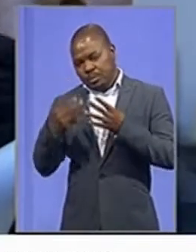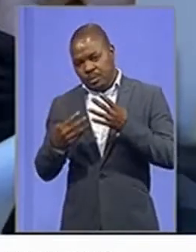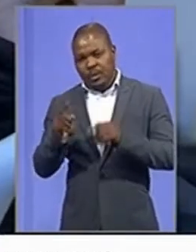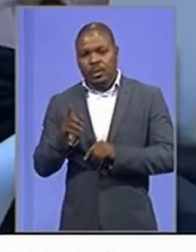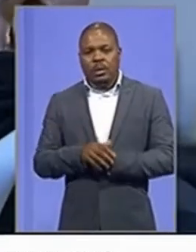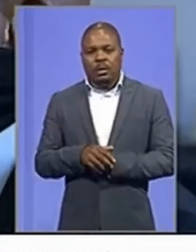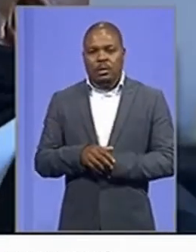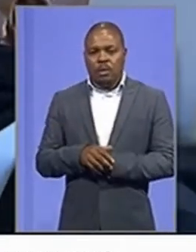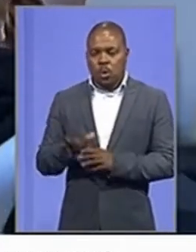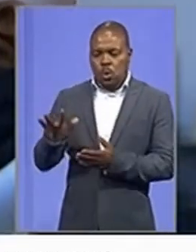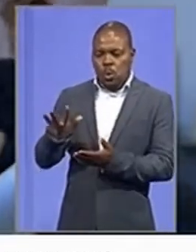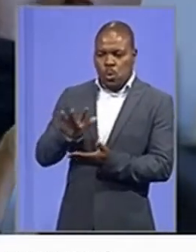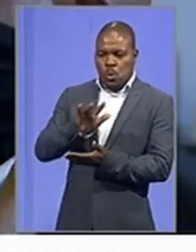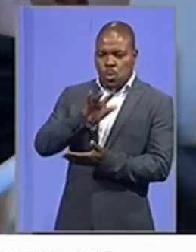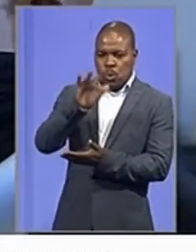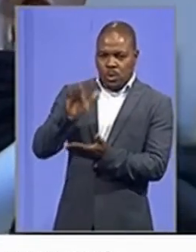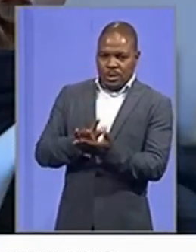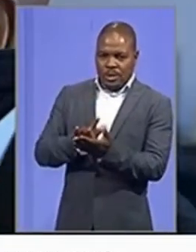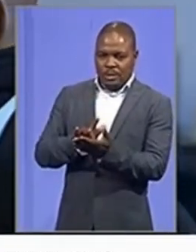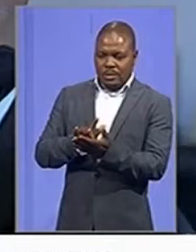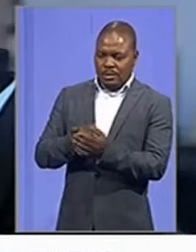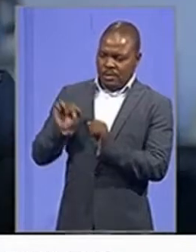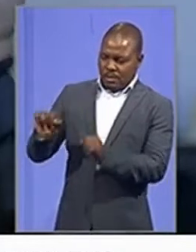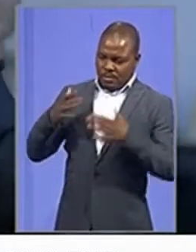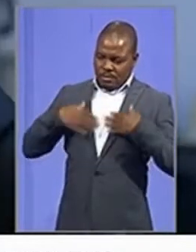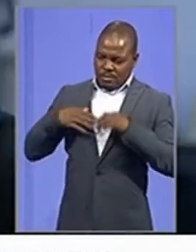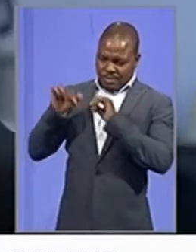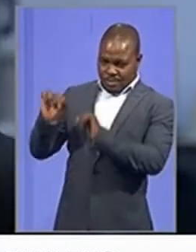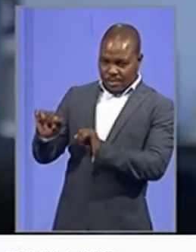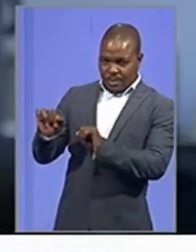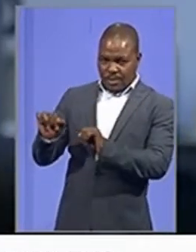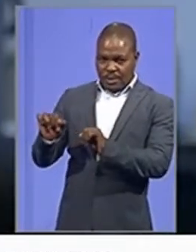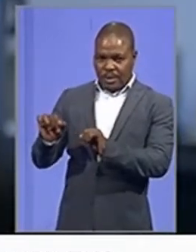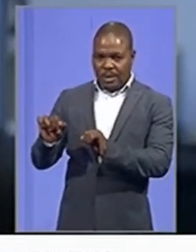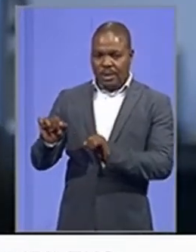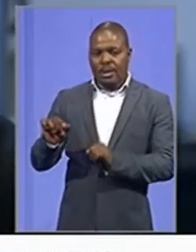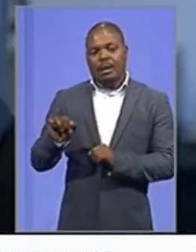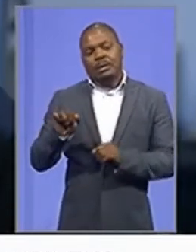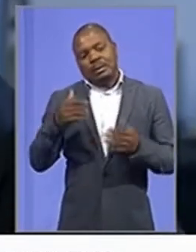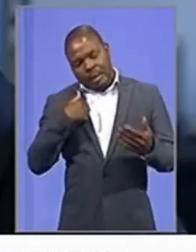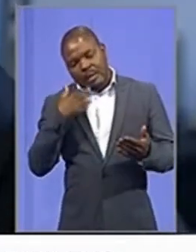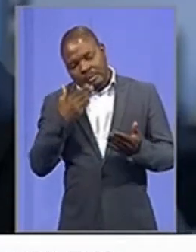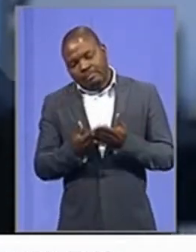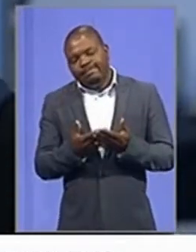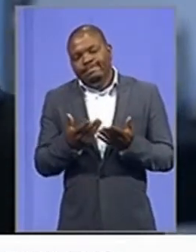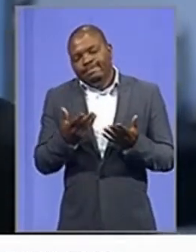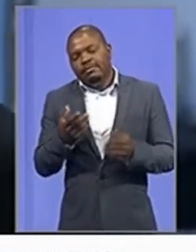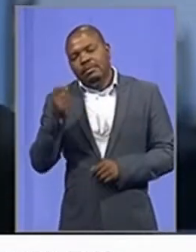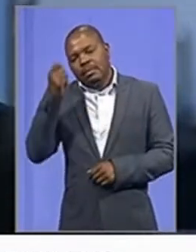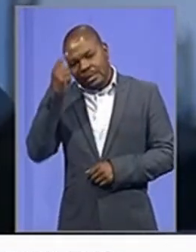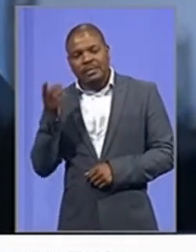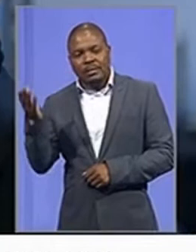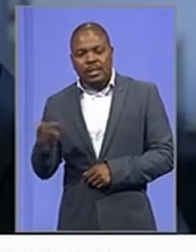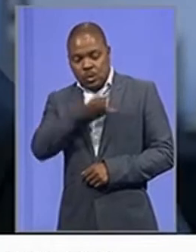the context behind his dress code, I would have acted differently. And hence I'm